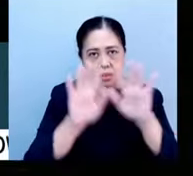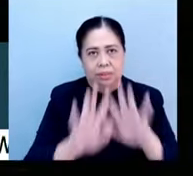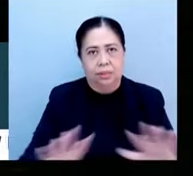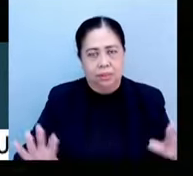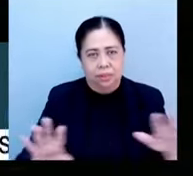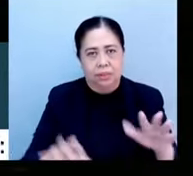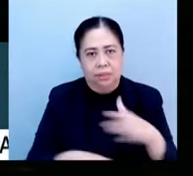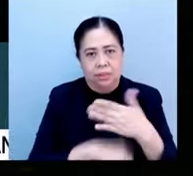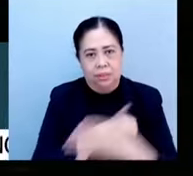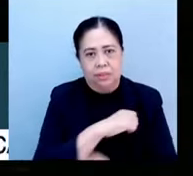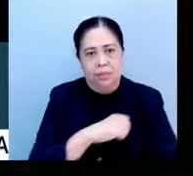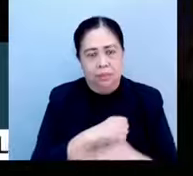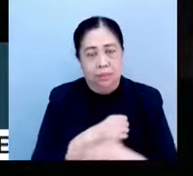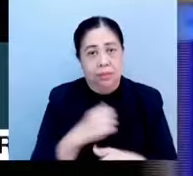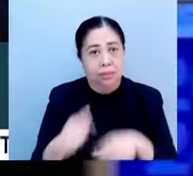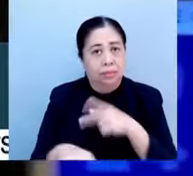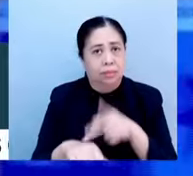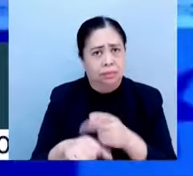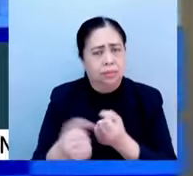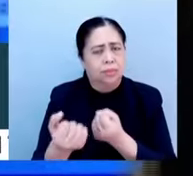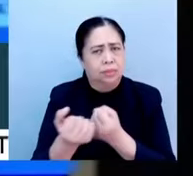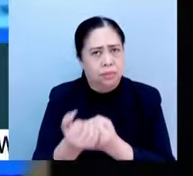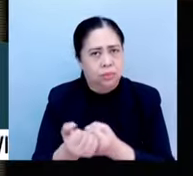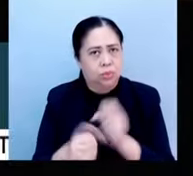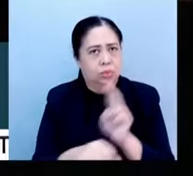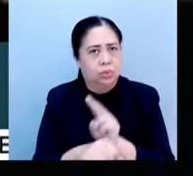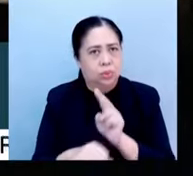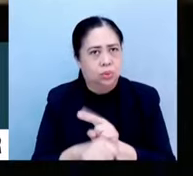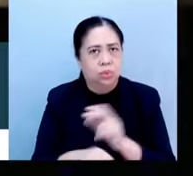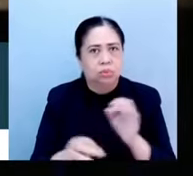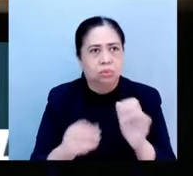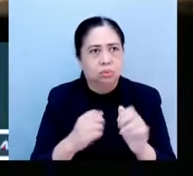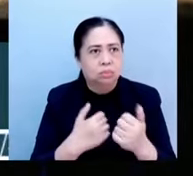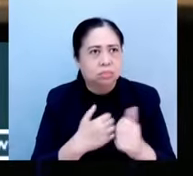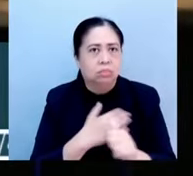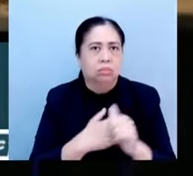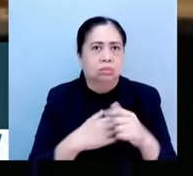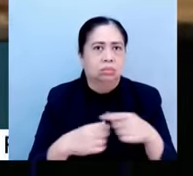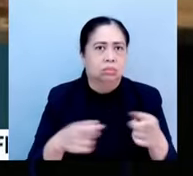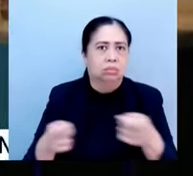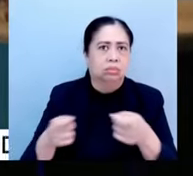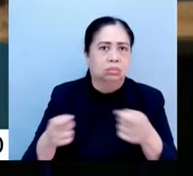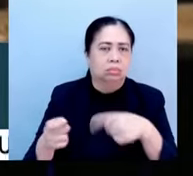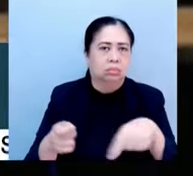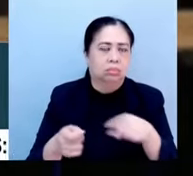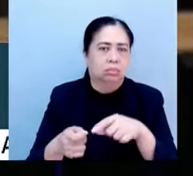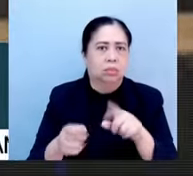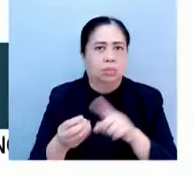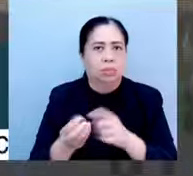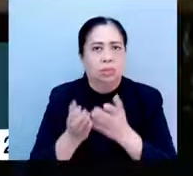it vows to uphold diplomacy over the use of threat or force in handling maritime issues.